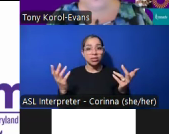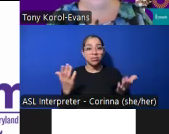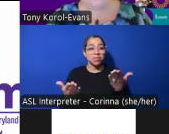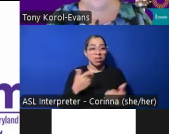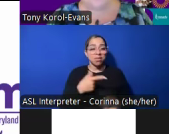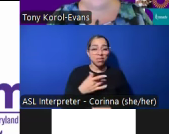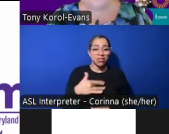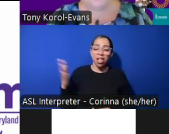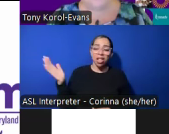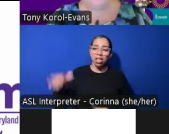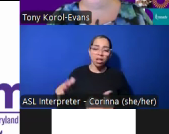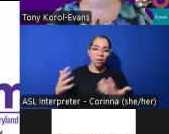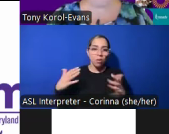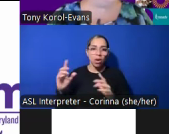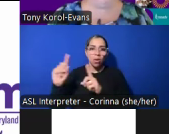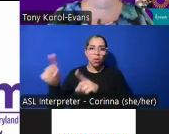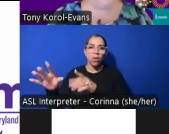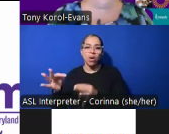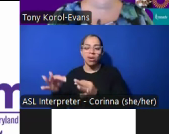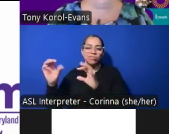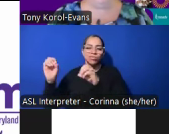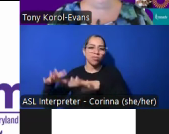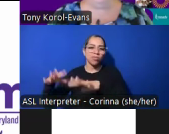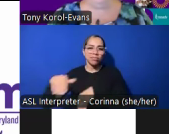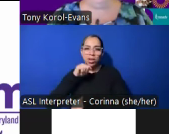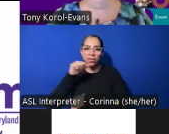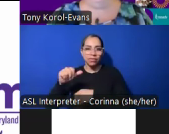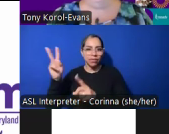file for a protective order and deciding not to.